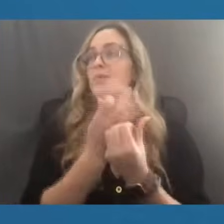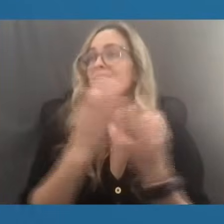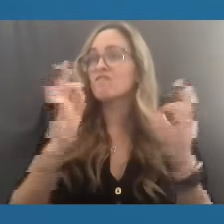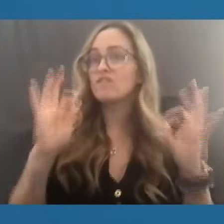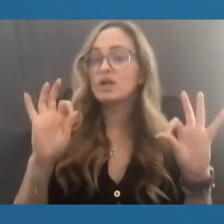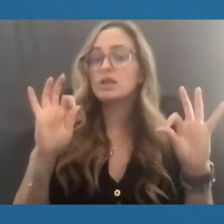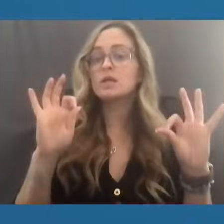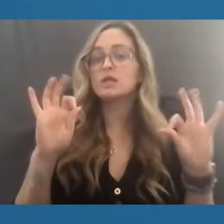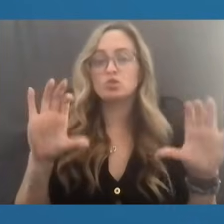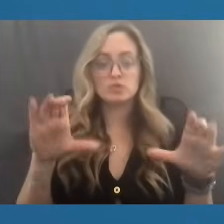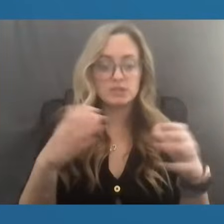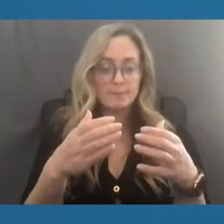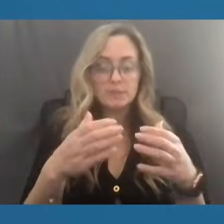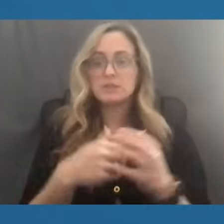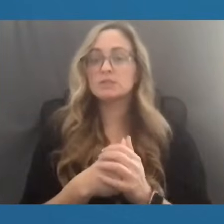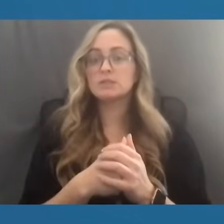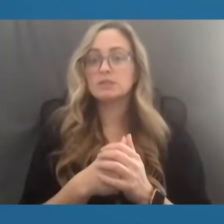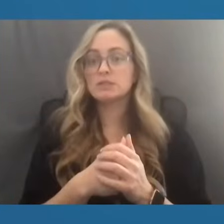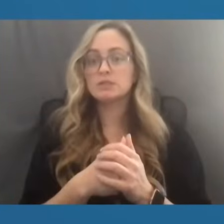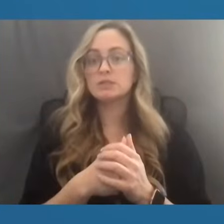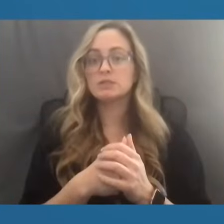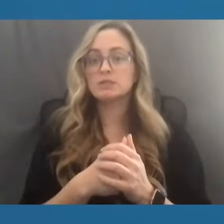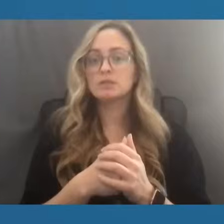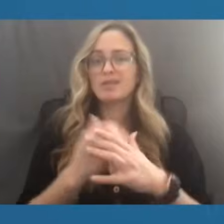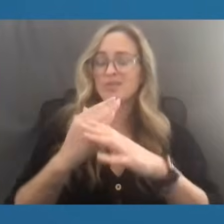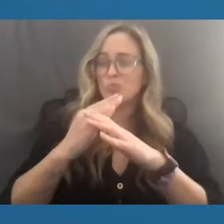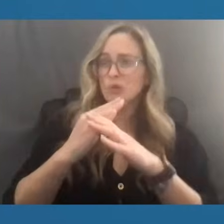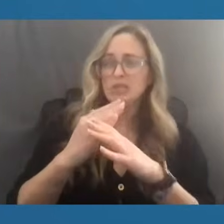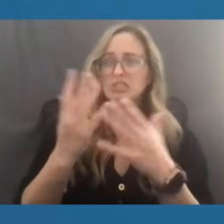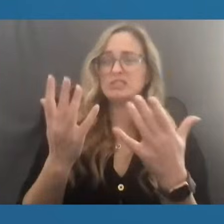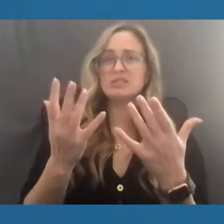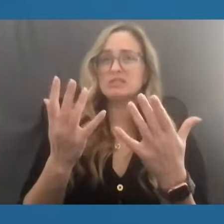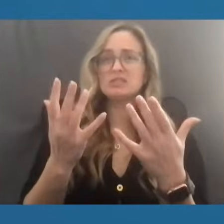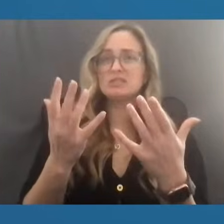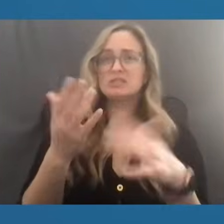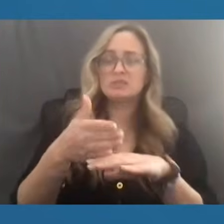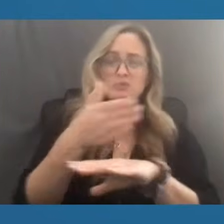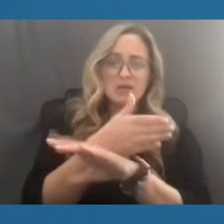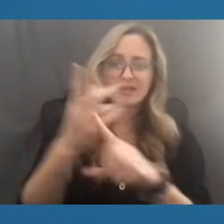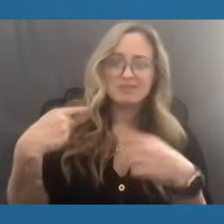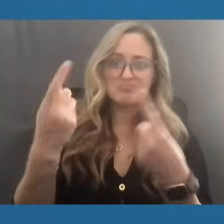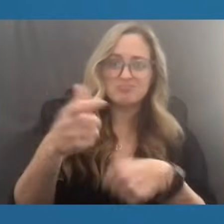assemble. And these protections were enhanced over time.